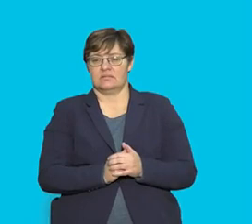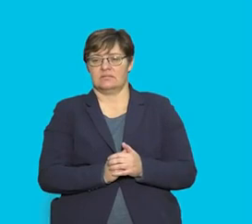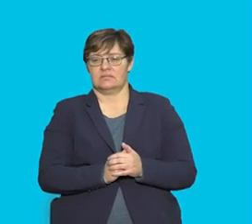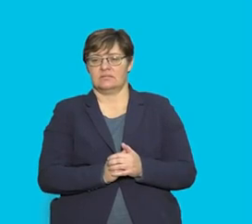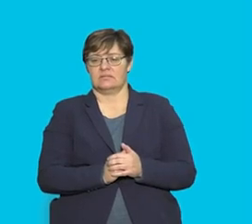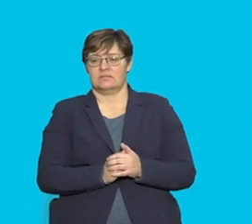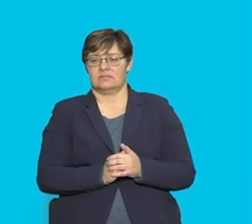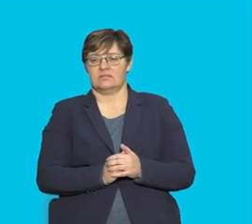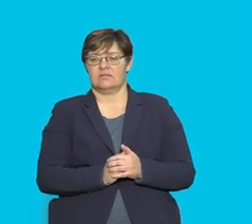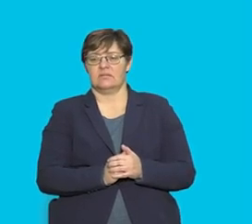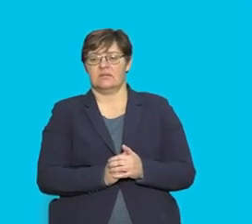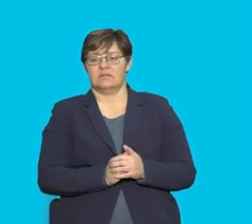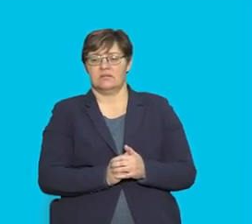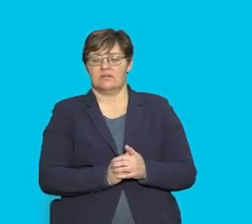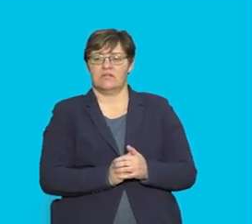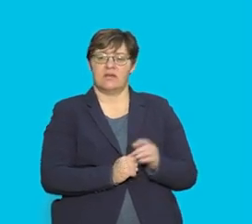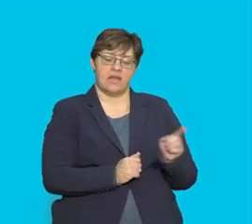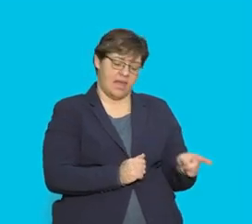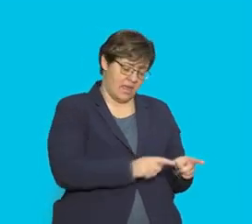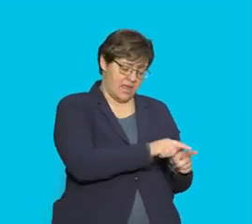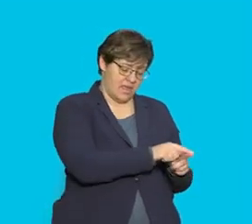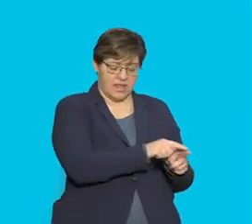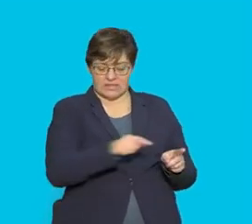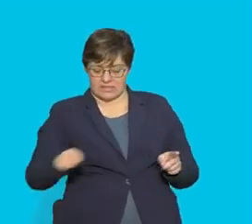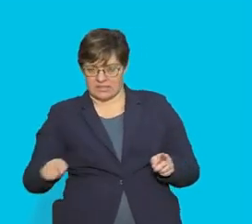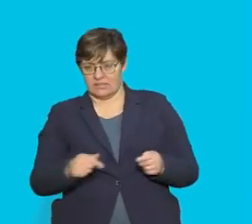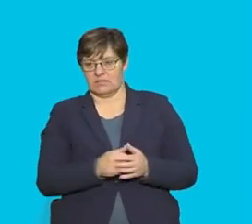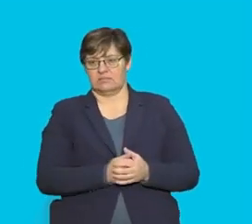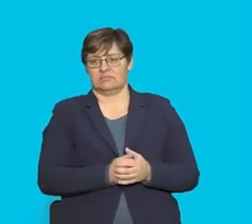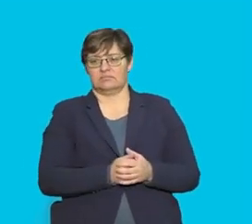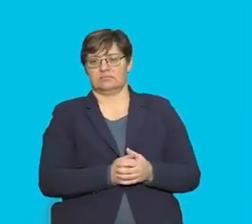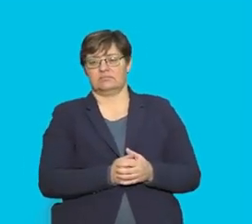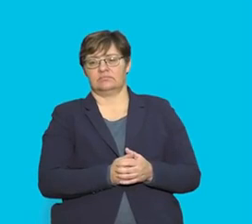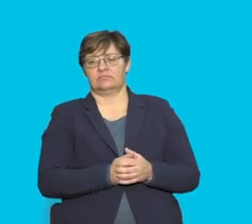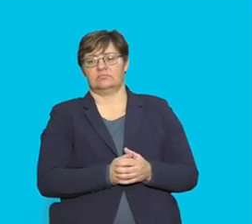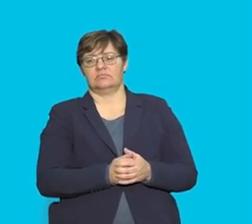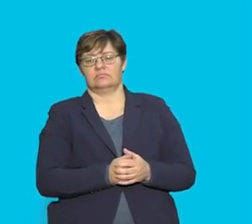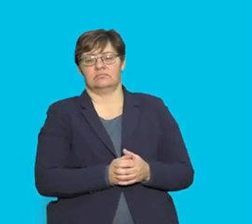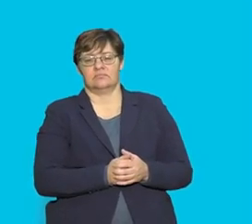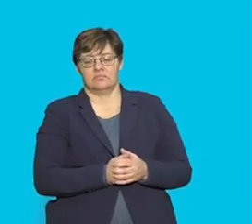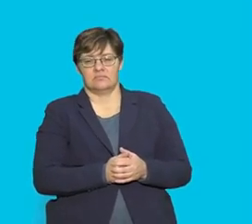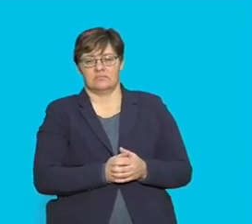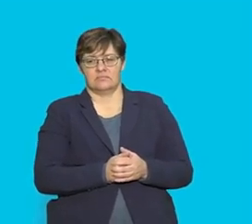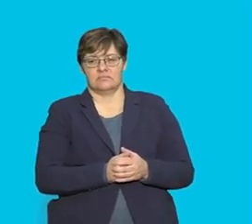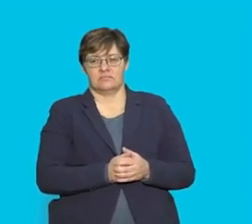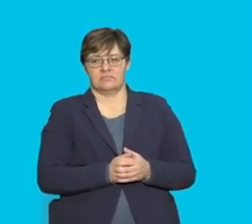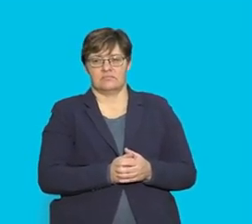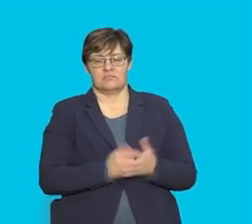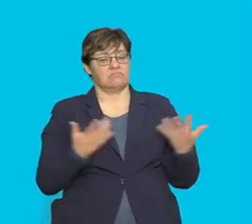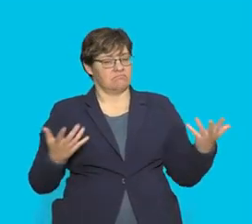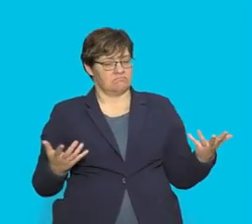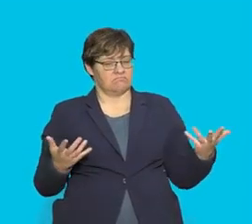I'm going there, that is my C. I want my A and C, I'm starting at A, I go there, that is my